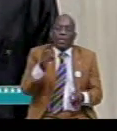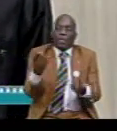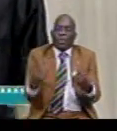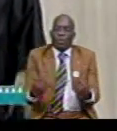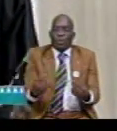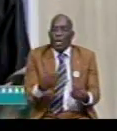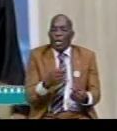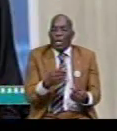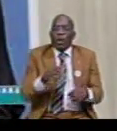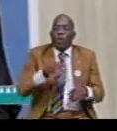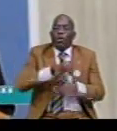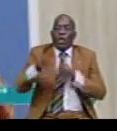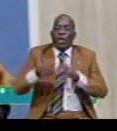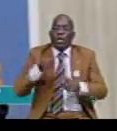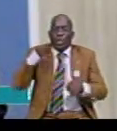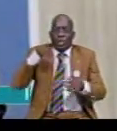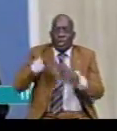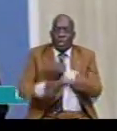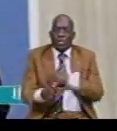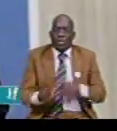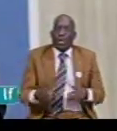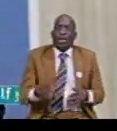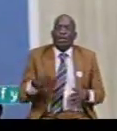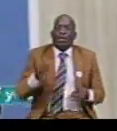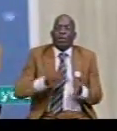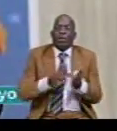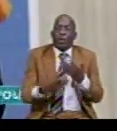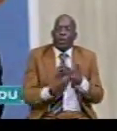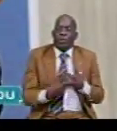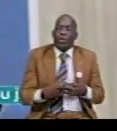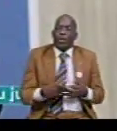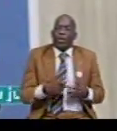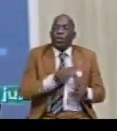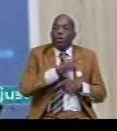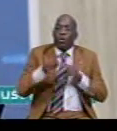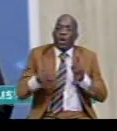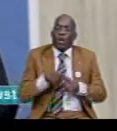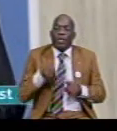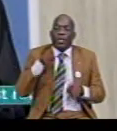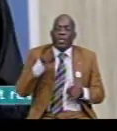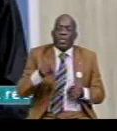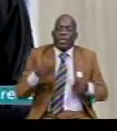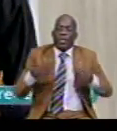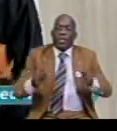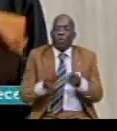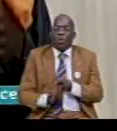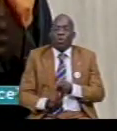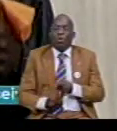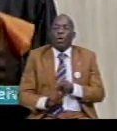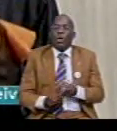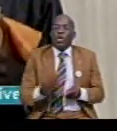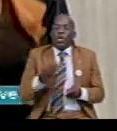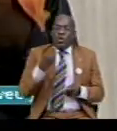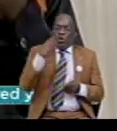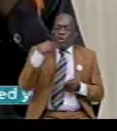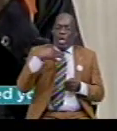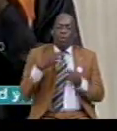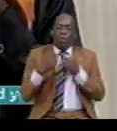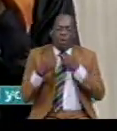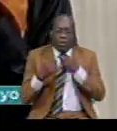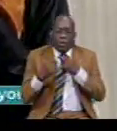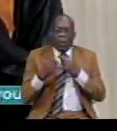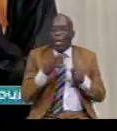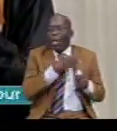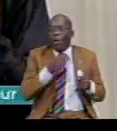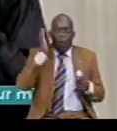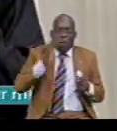I had sore throat. And it was so excruciating that even when I tried swallowing saliva, in fact, I would feel the pain as if there was a wound in my